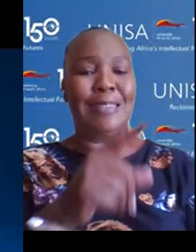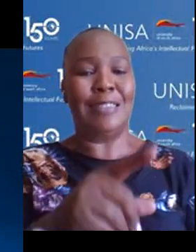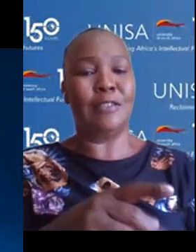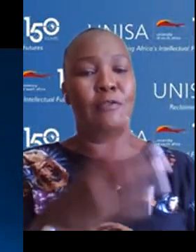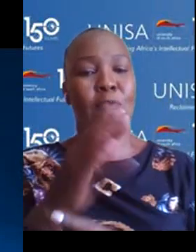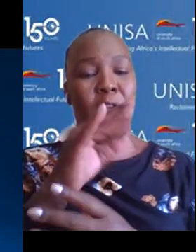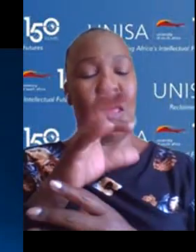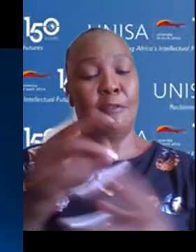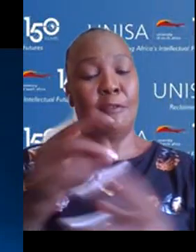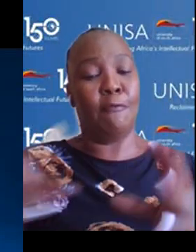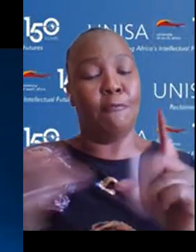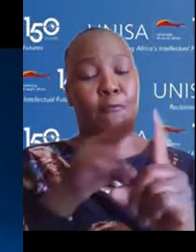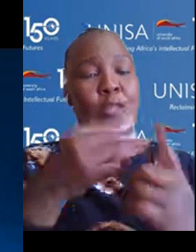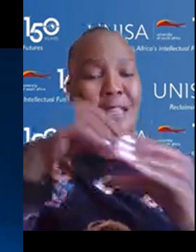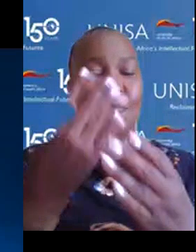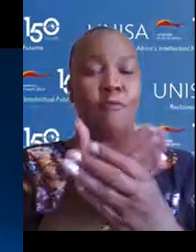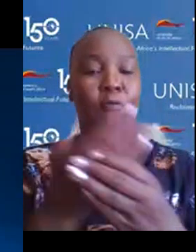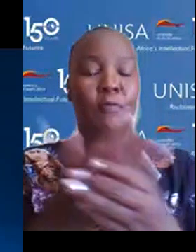in the folder.